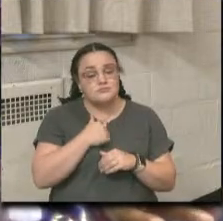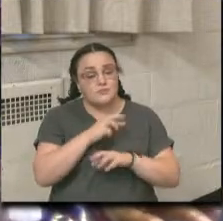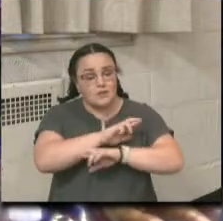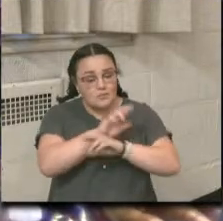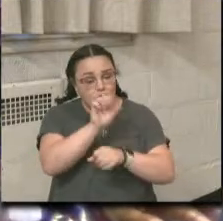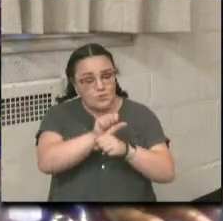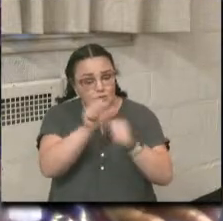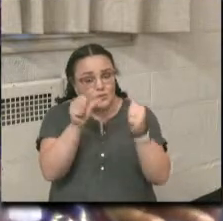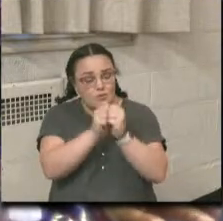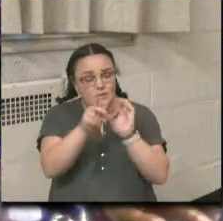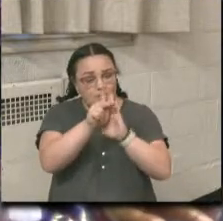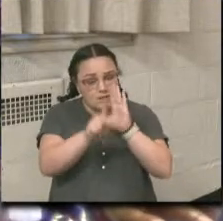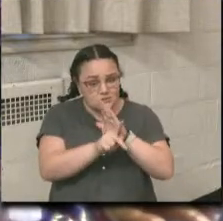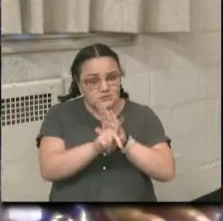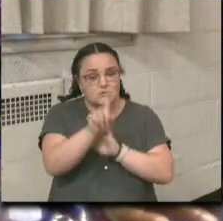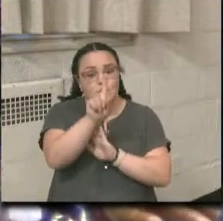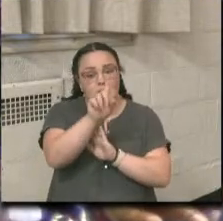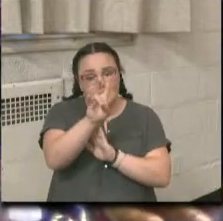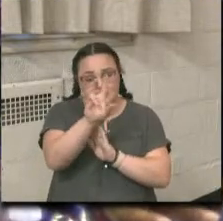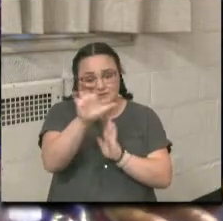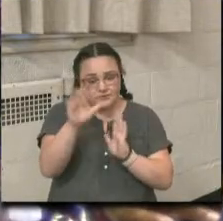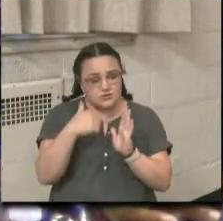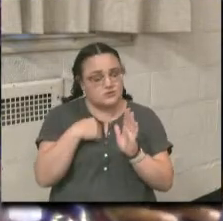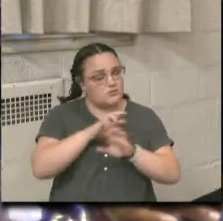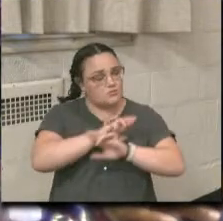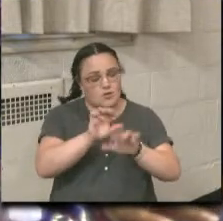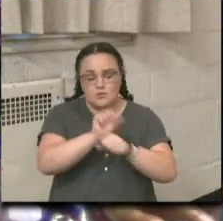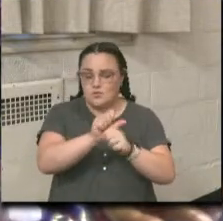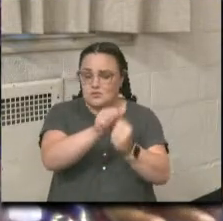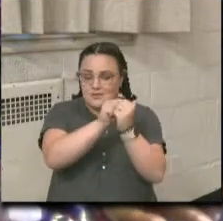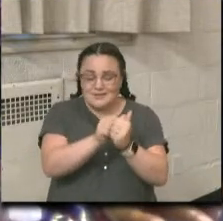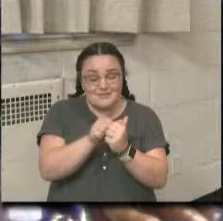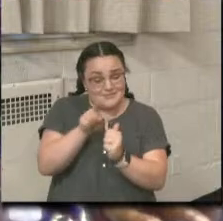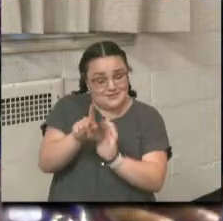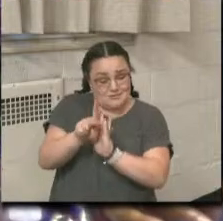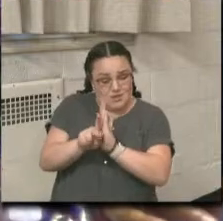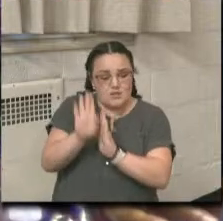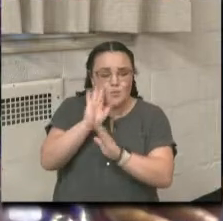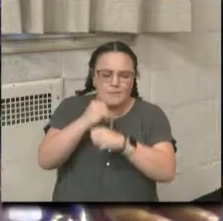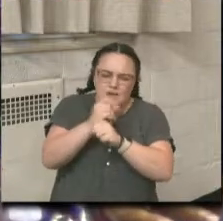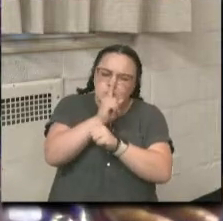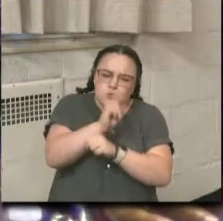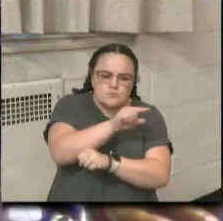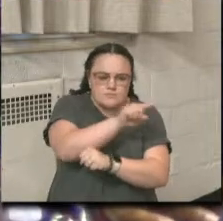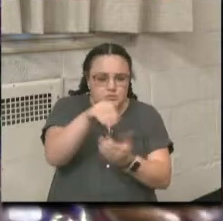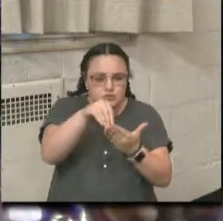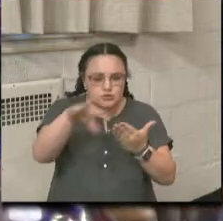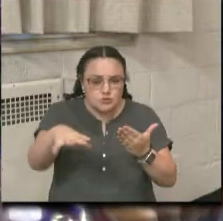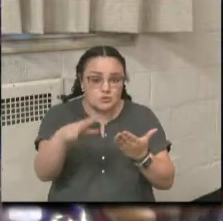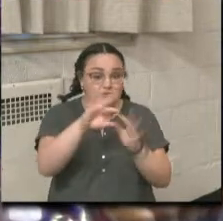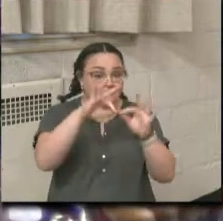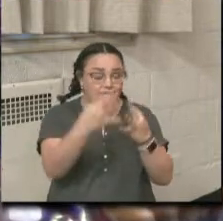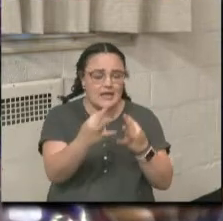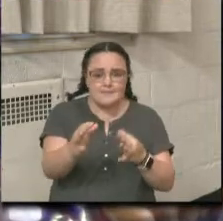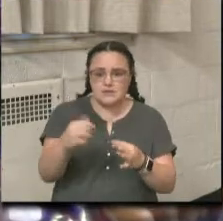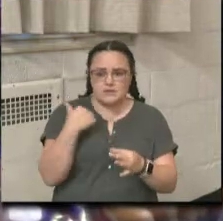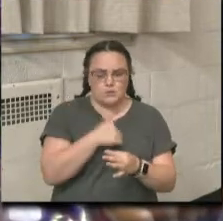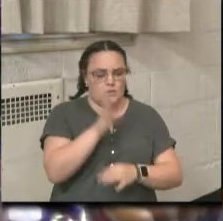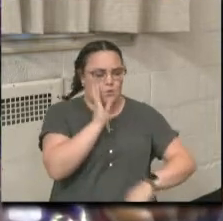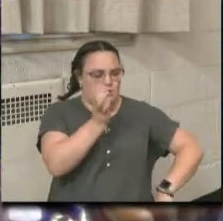1700. This committee will be instrumental in ensuring the voices of students are heard and their families are supported.